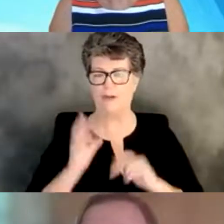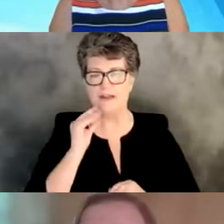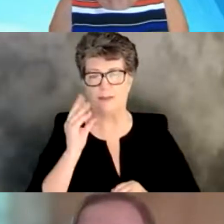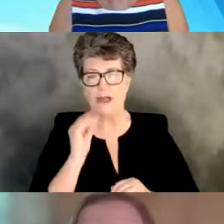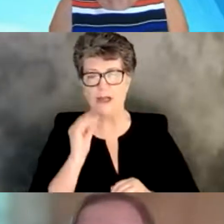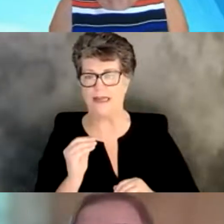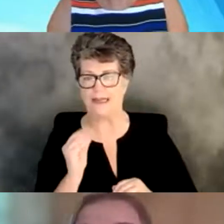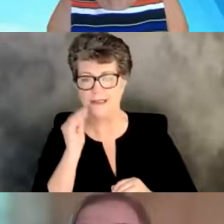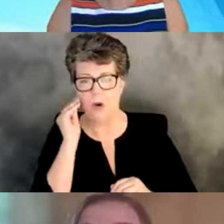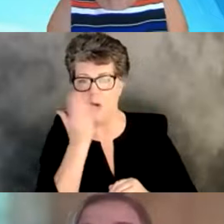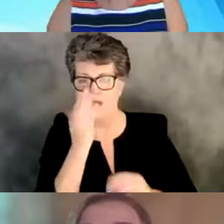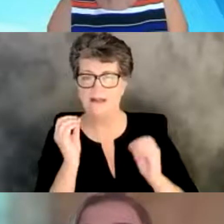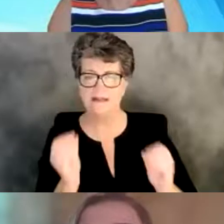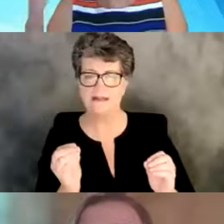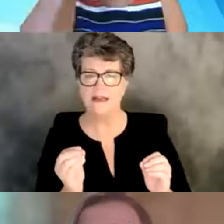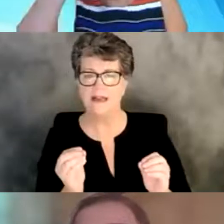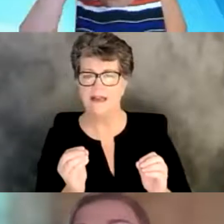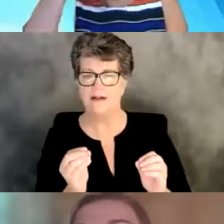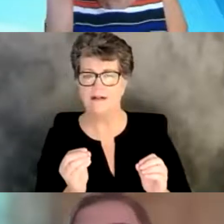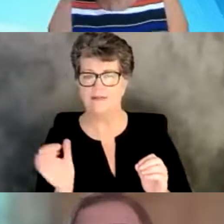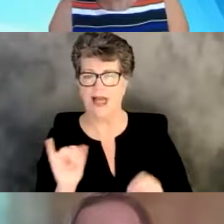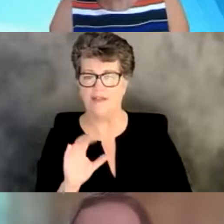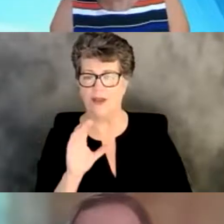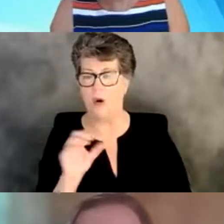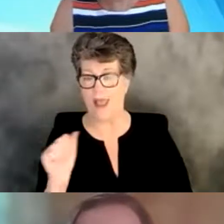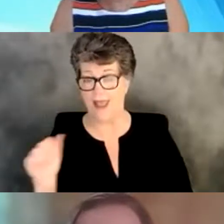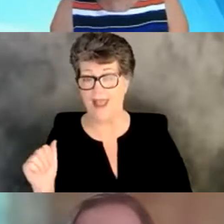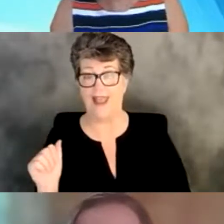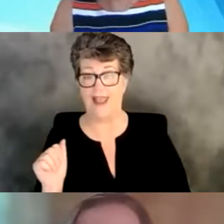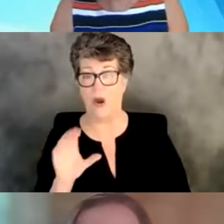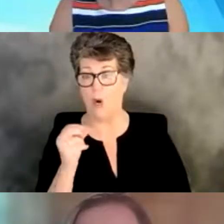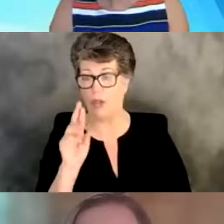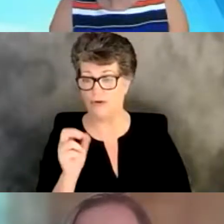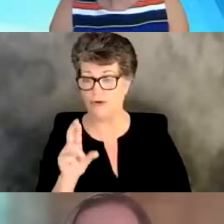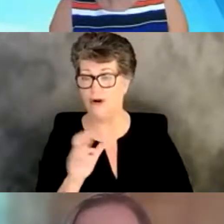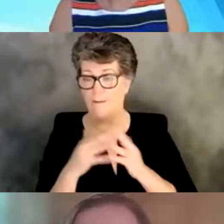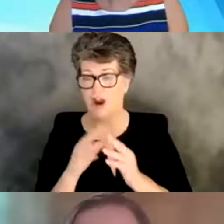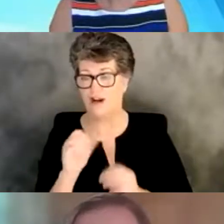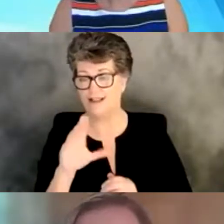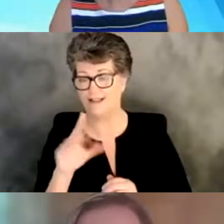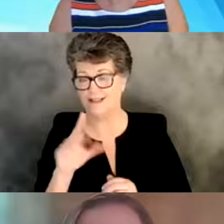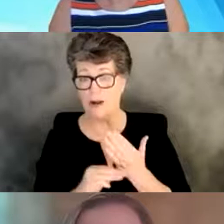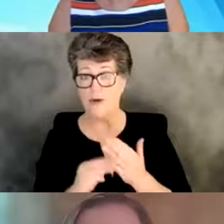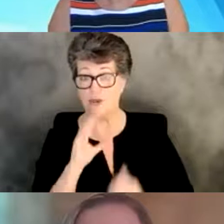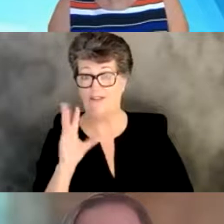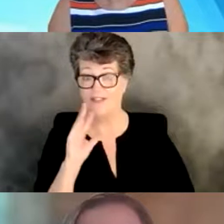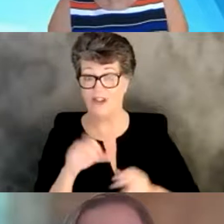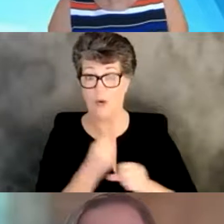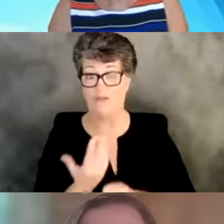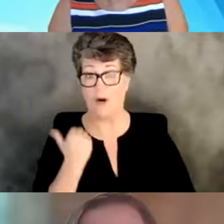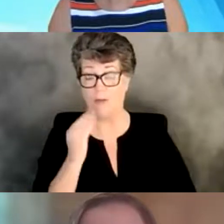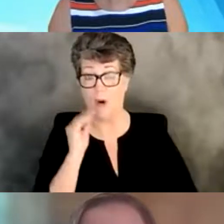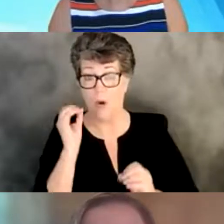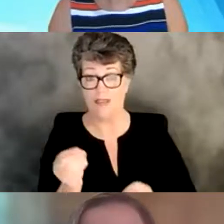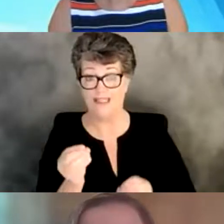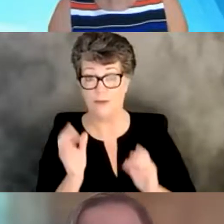qualify for programs such as the Older Americans Act programs. She notes that a 50-year-old formerly homeless